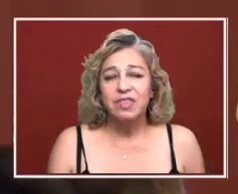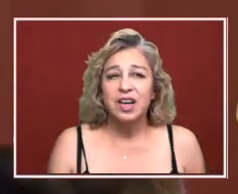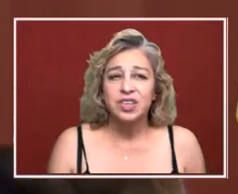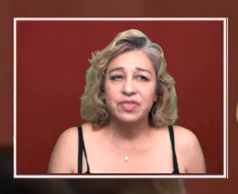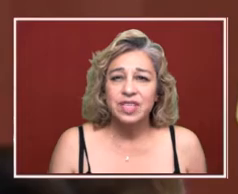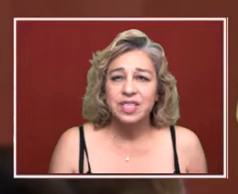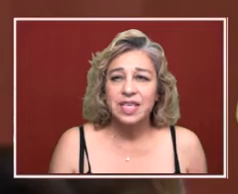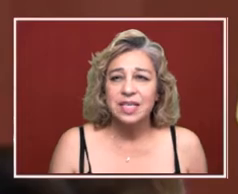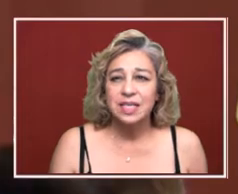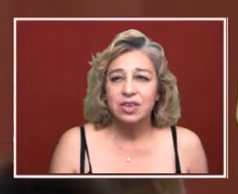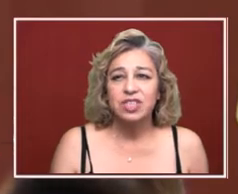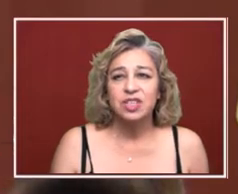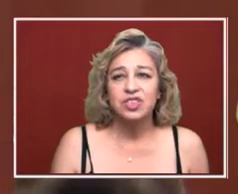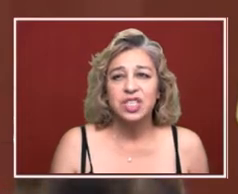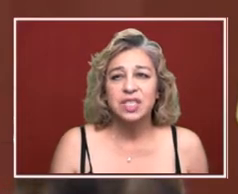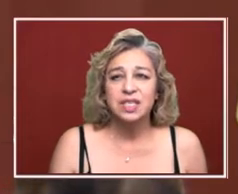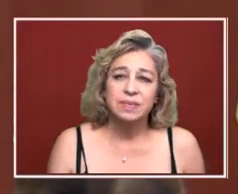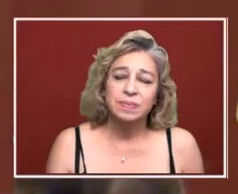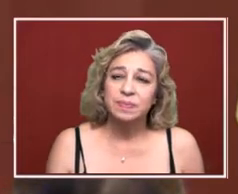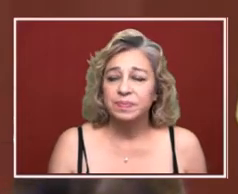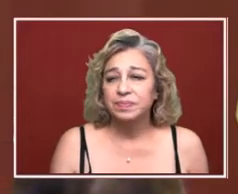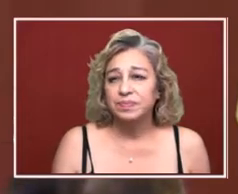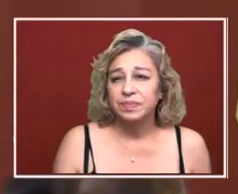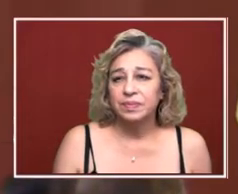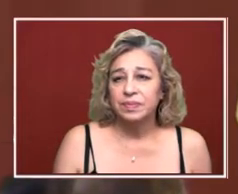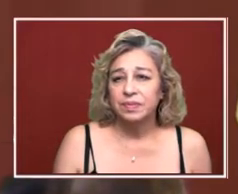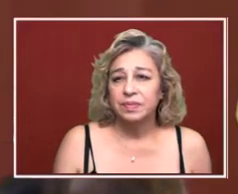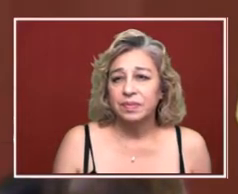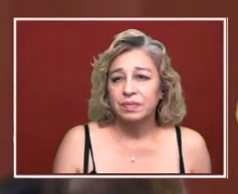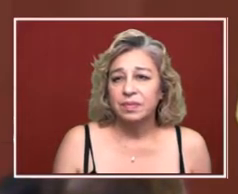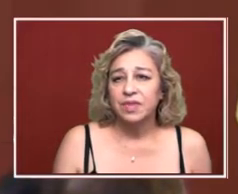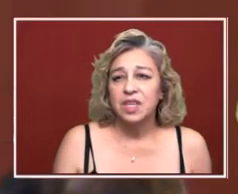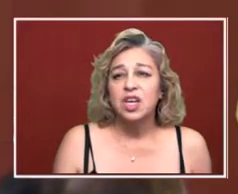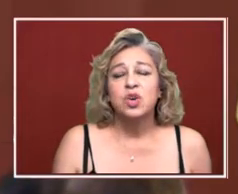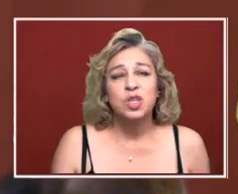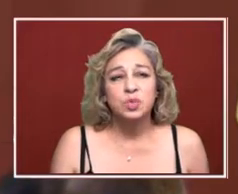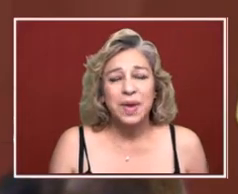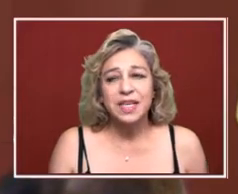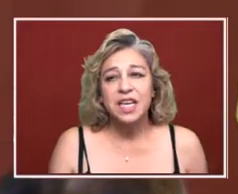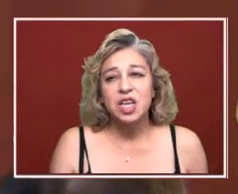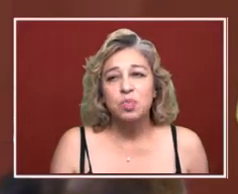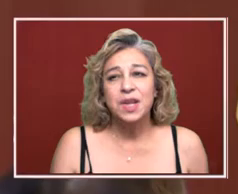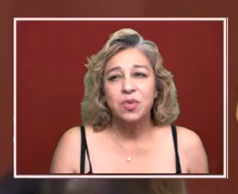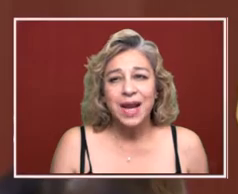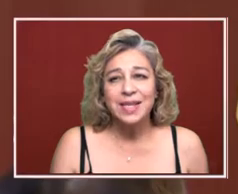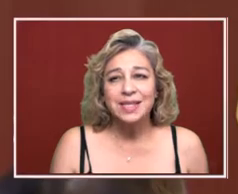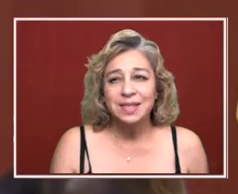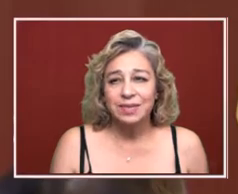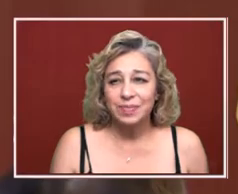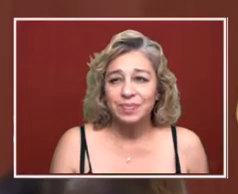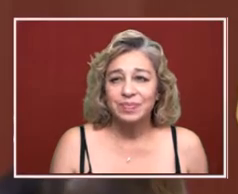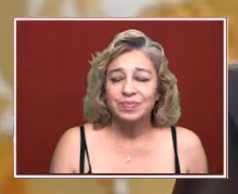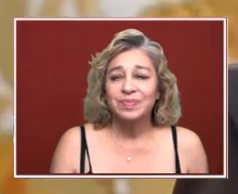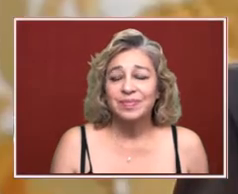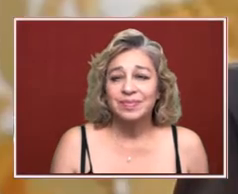handling of controversies or solutions. El respeto a los derechos humanos. Respecting human rights.